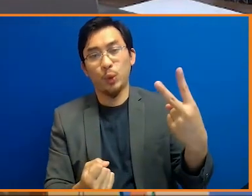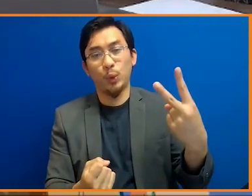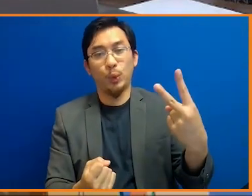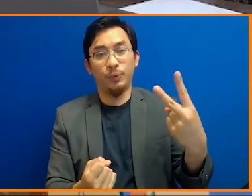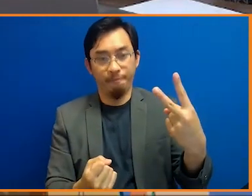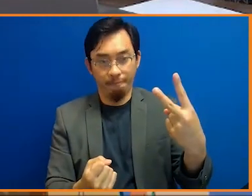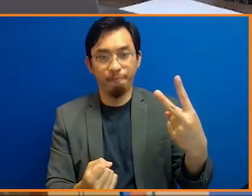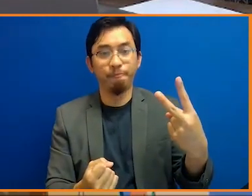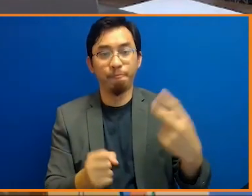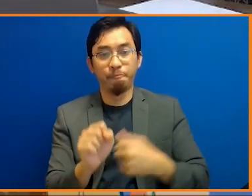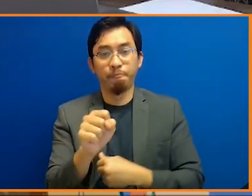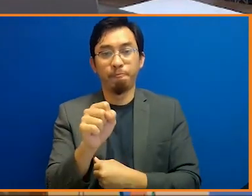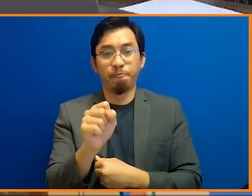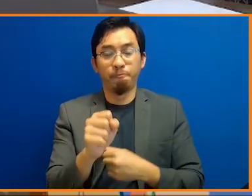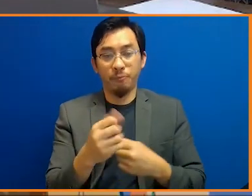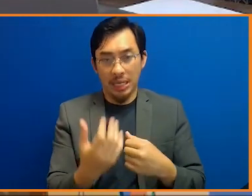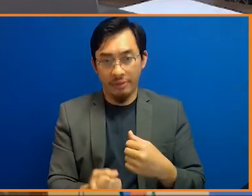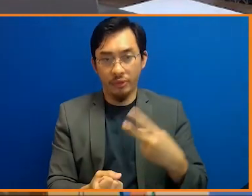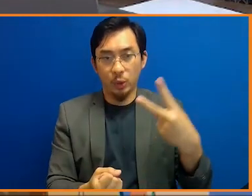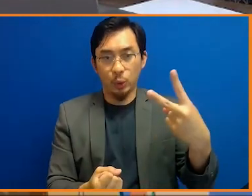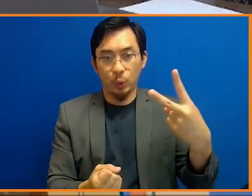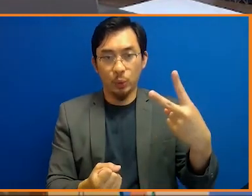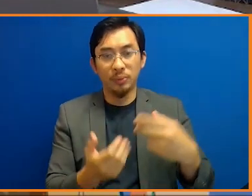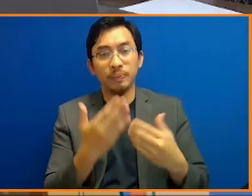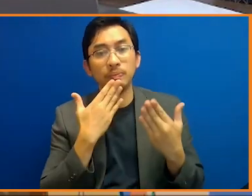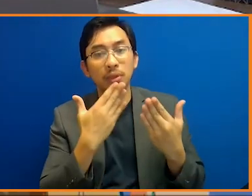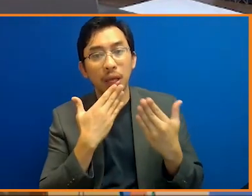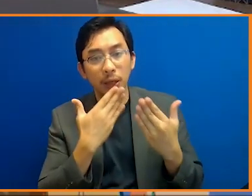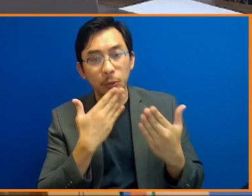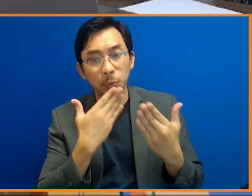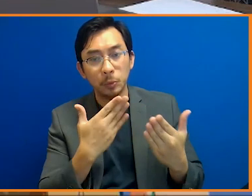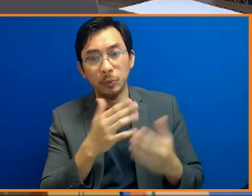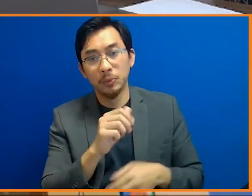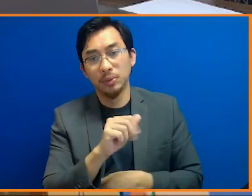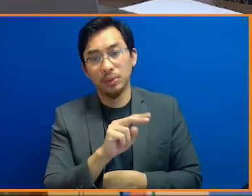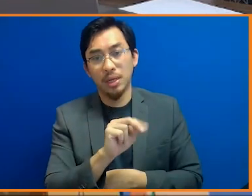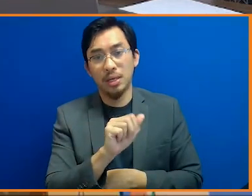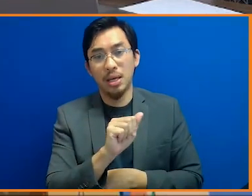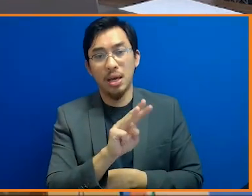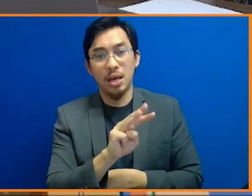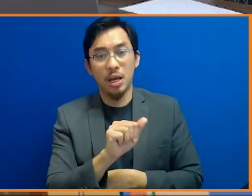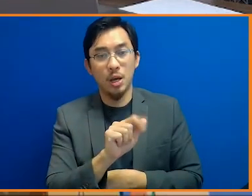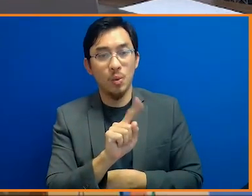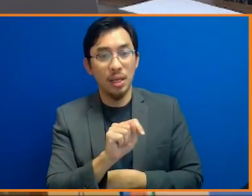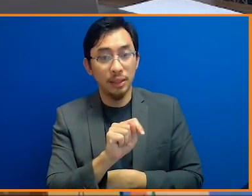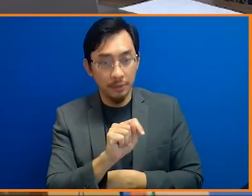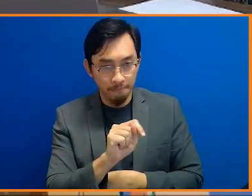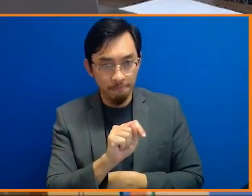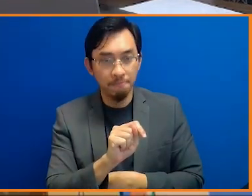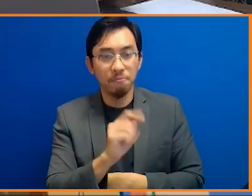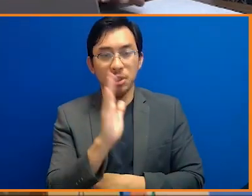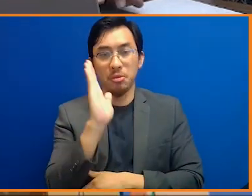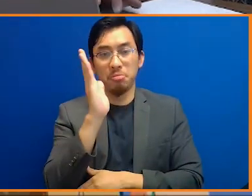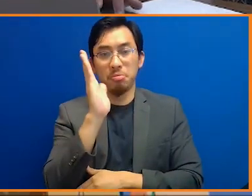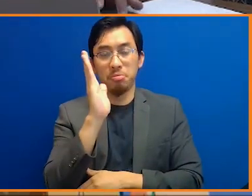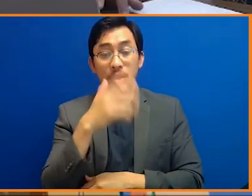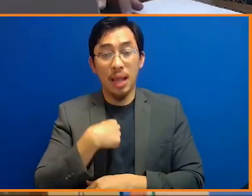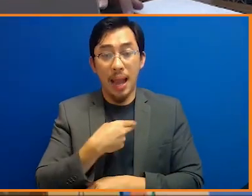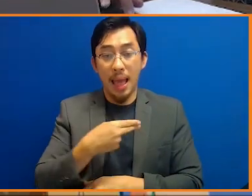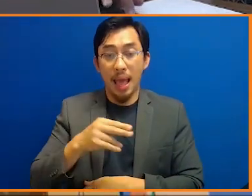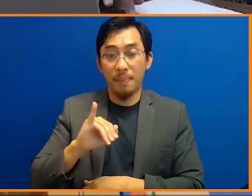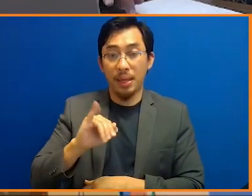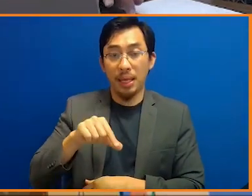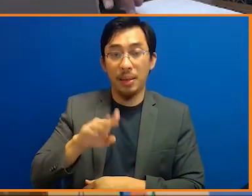or two. Yes, about two more questions. Okay. Yeah, about two more questions. Yeah. Okay. Thank you so much, Mr. Anawat,